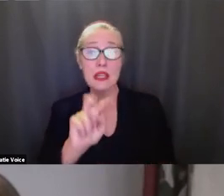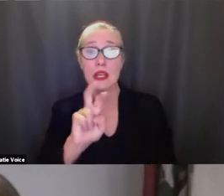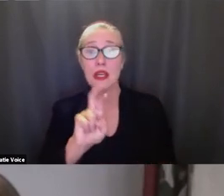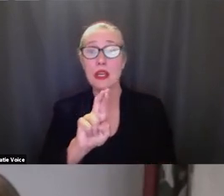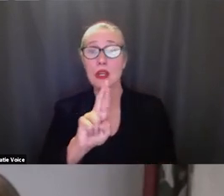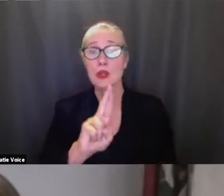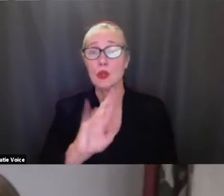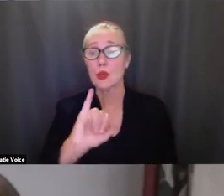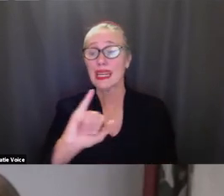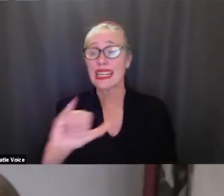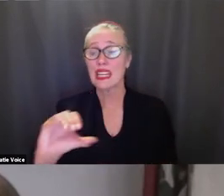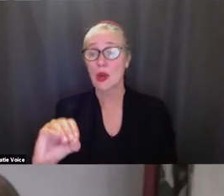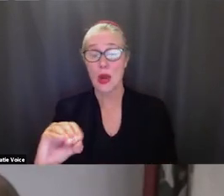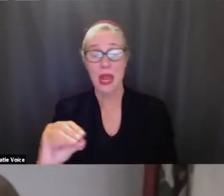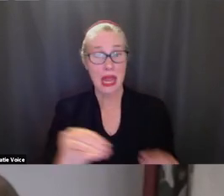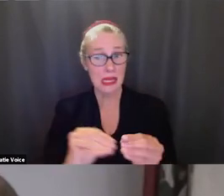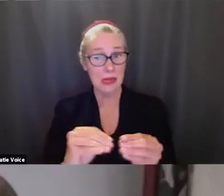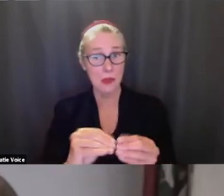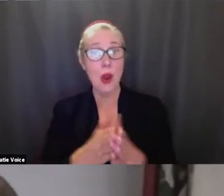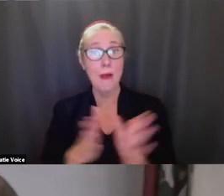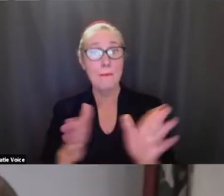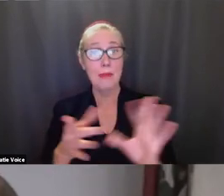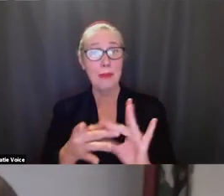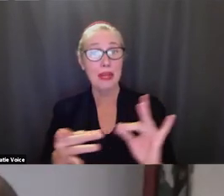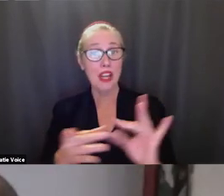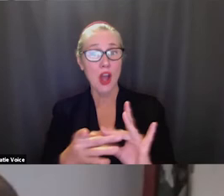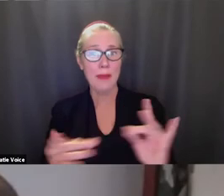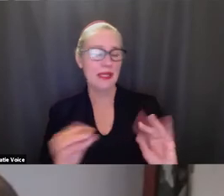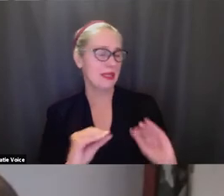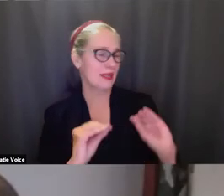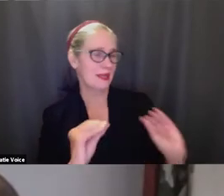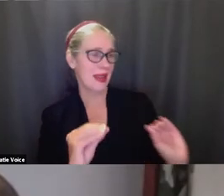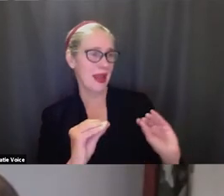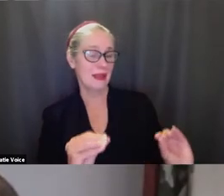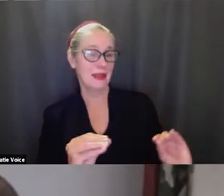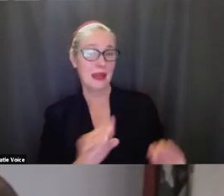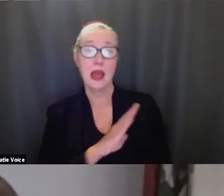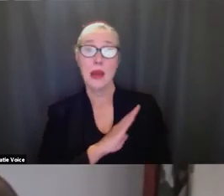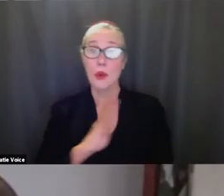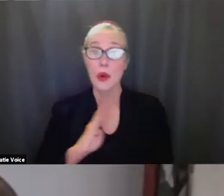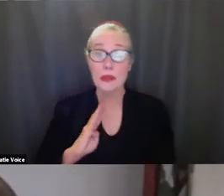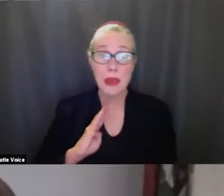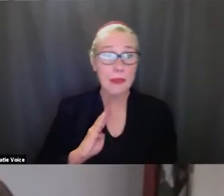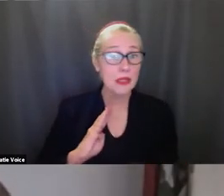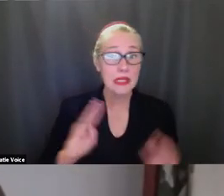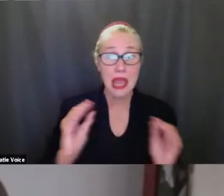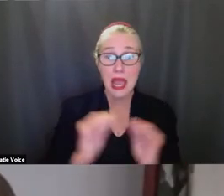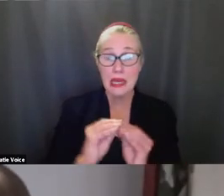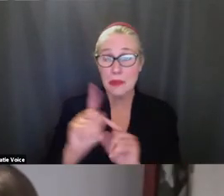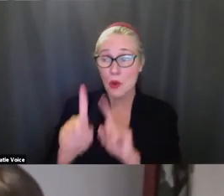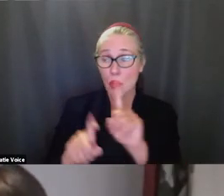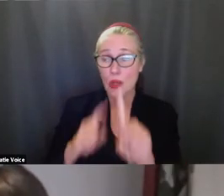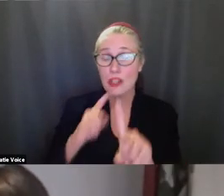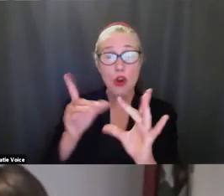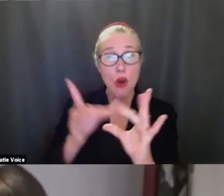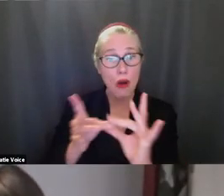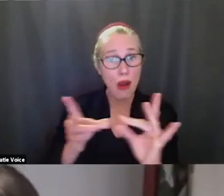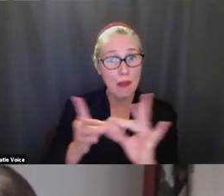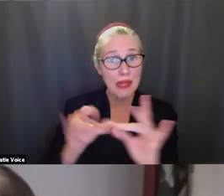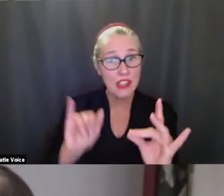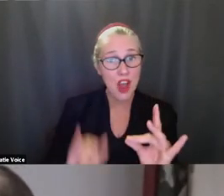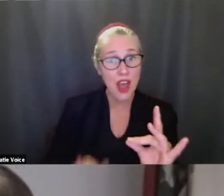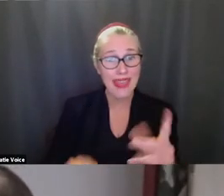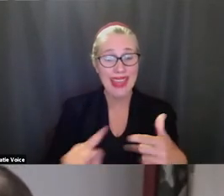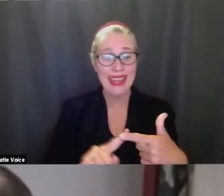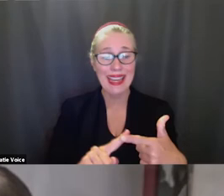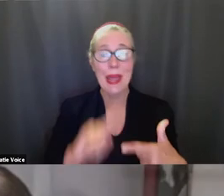no public comment on this item all right thank you board members do you have any further questions or comments on this item miss sims